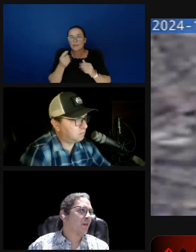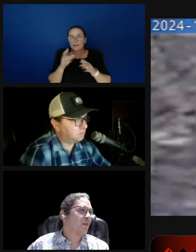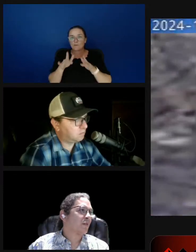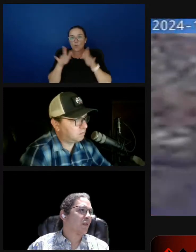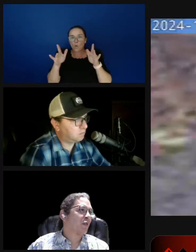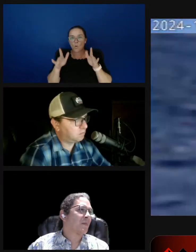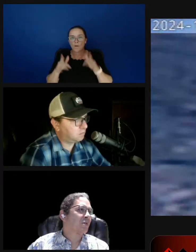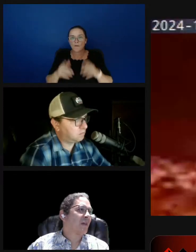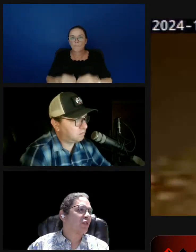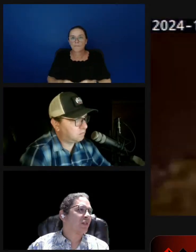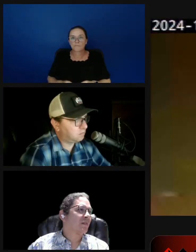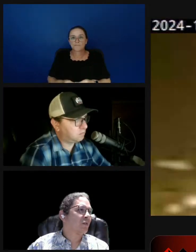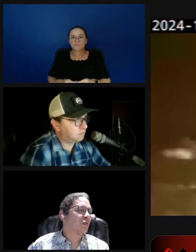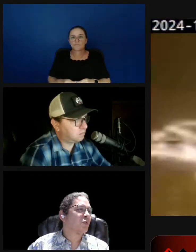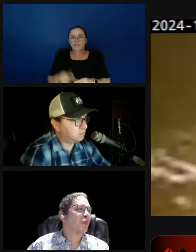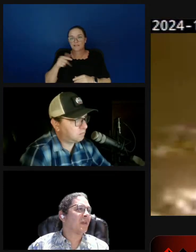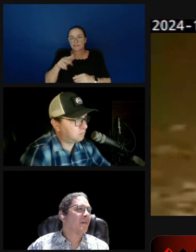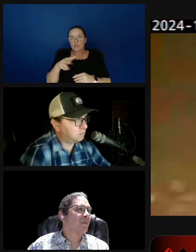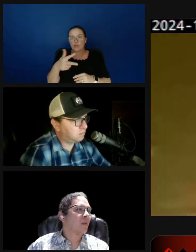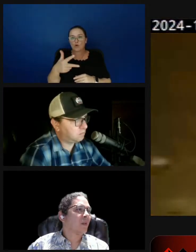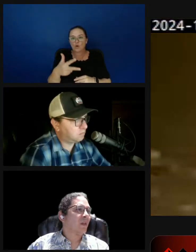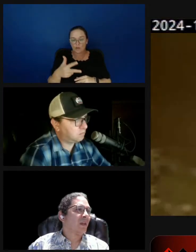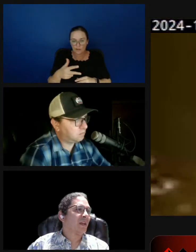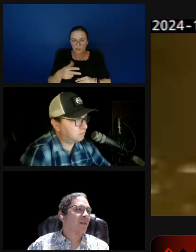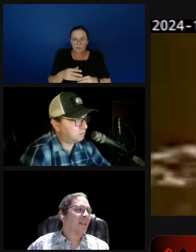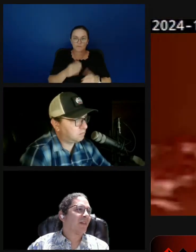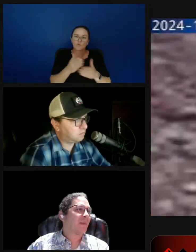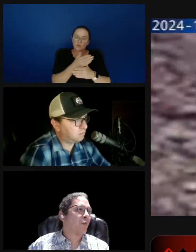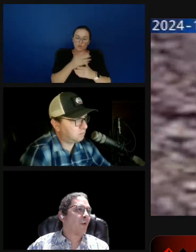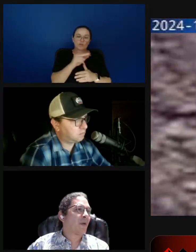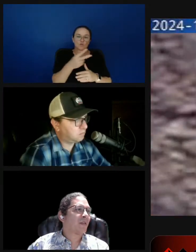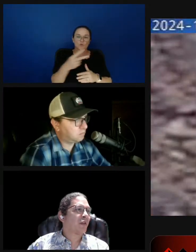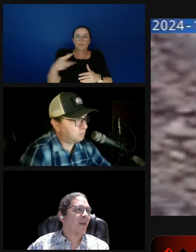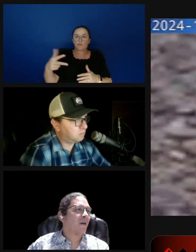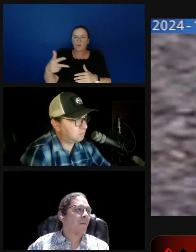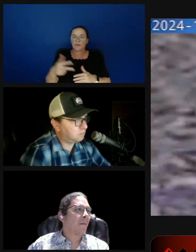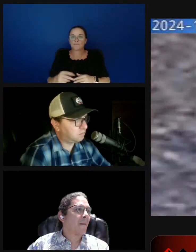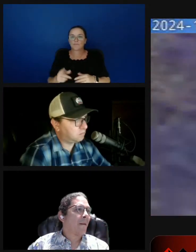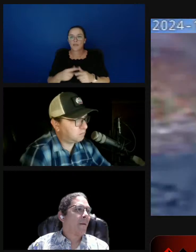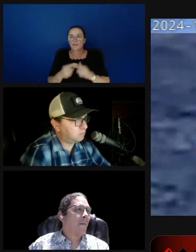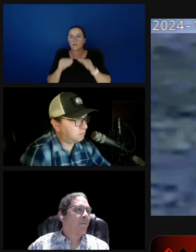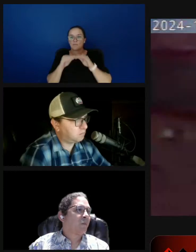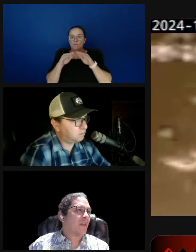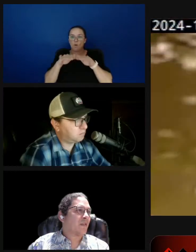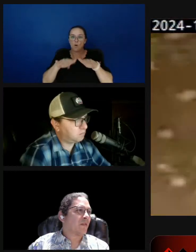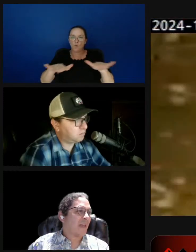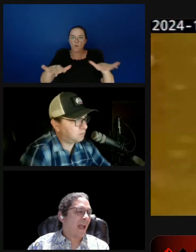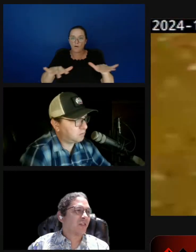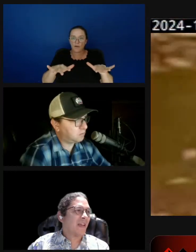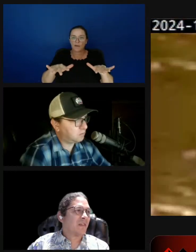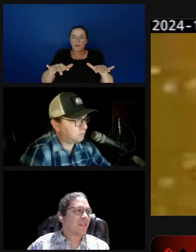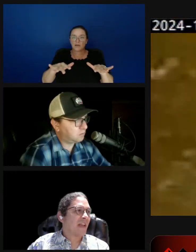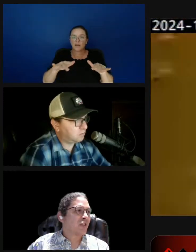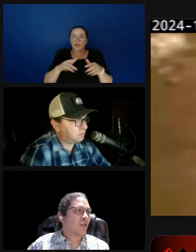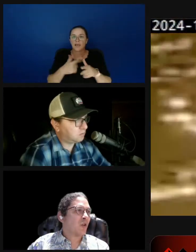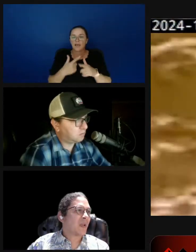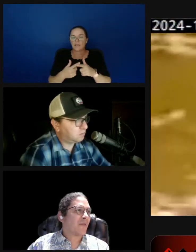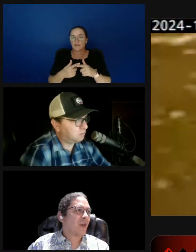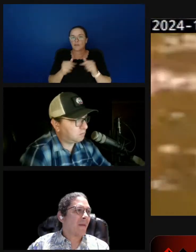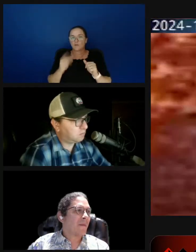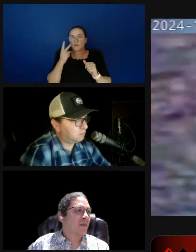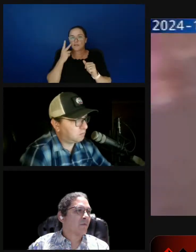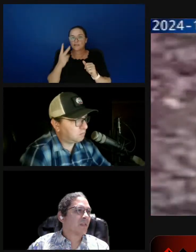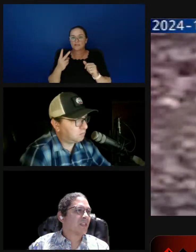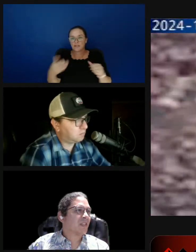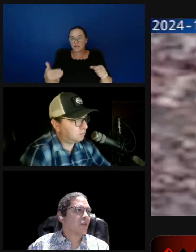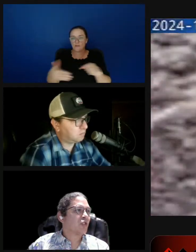actually, so here's our 3rd episode, actually. So it was 2 and 3. And here you see lava pouring into the crater. And then actually, yeah, you see it actually all the way covered